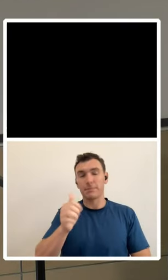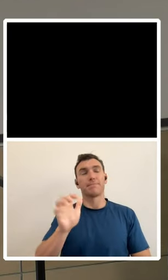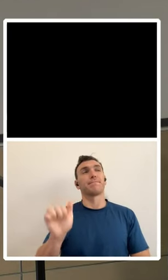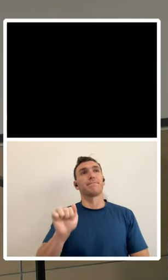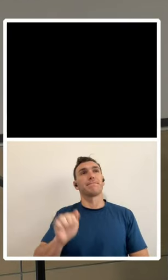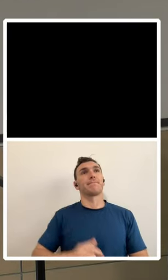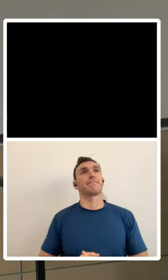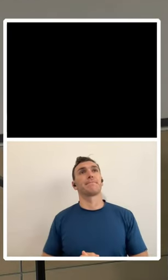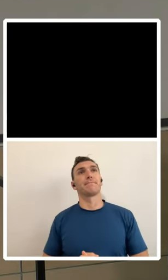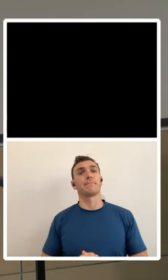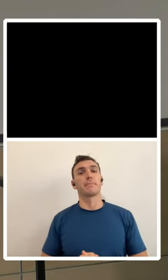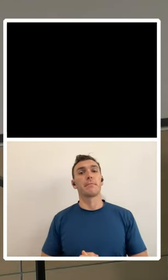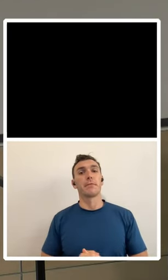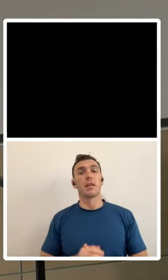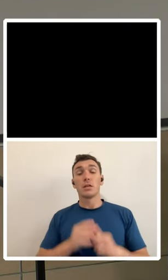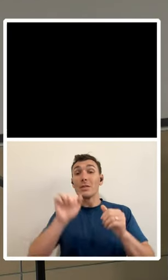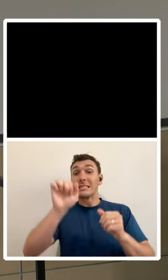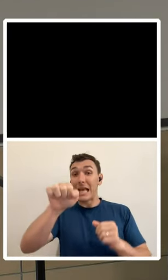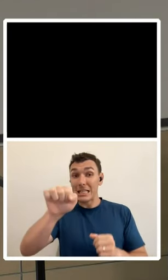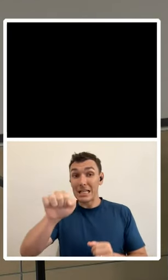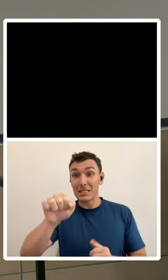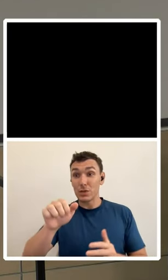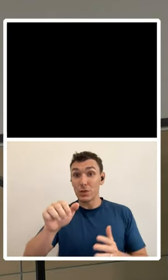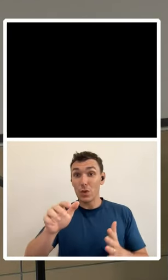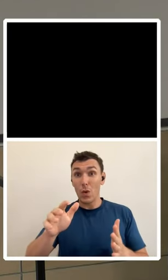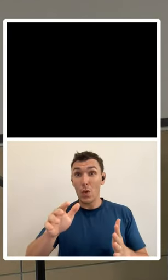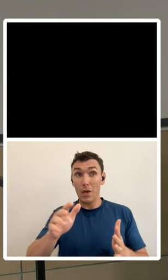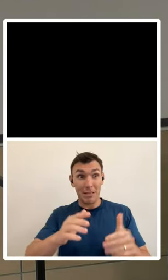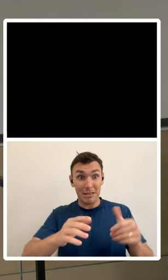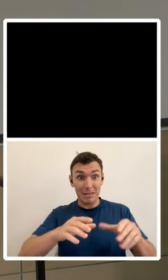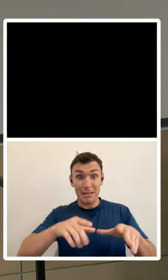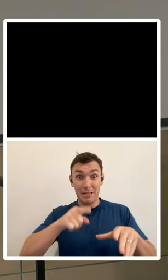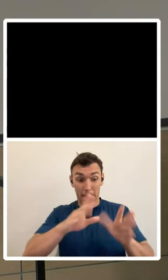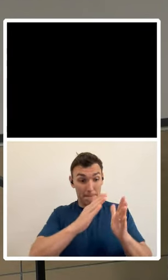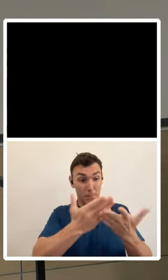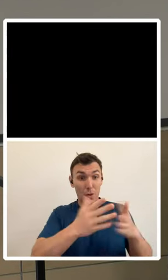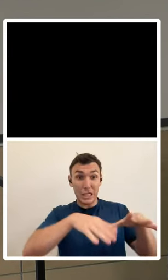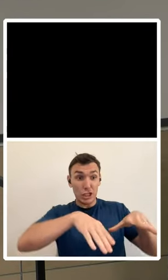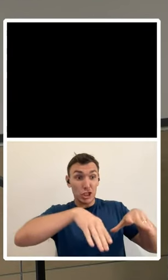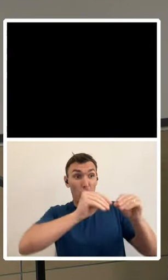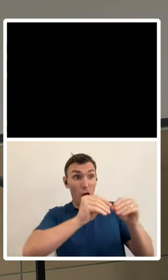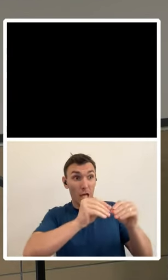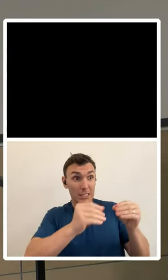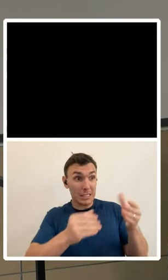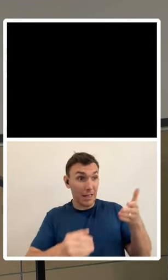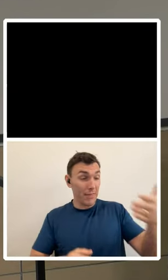an enormous, very wealthy trader in a Tokyo ramen bar in a skyscraper.